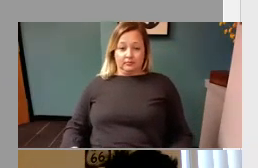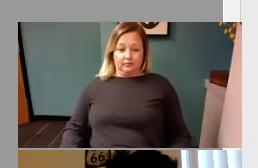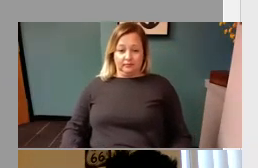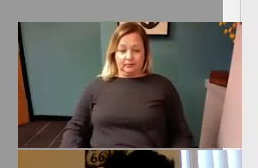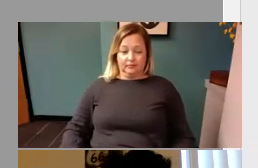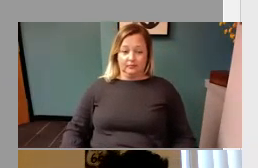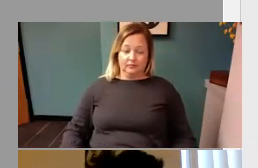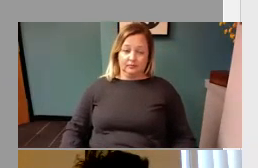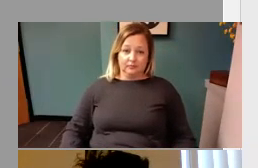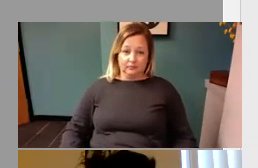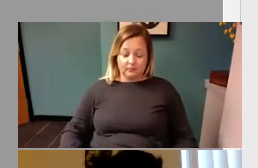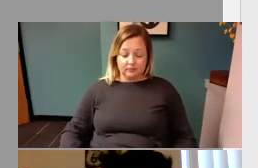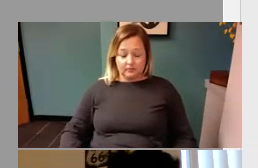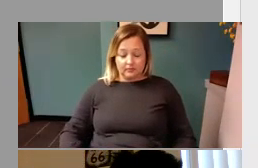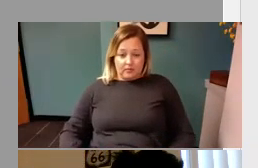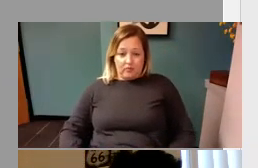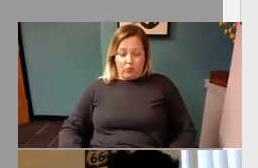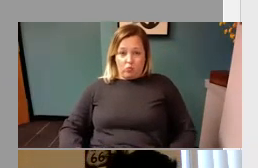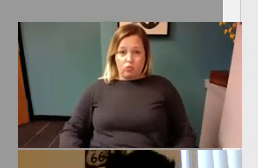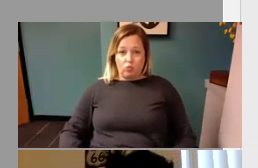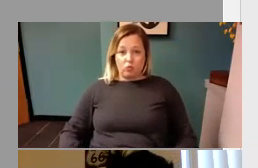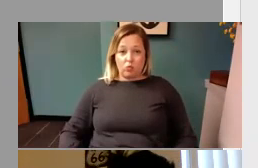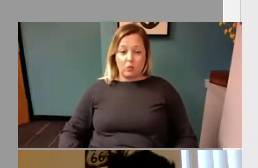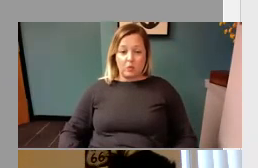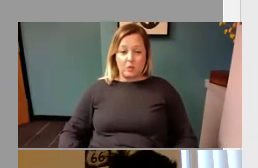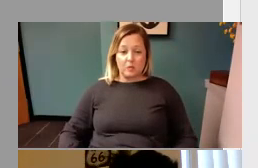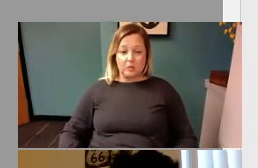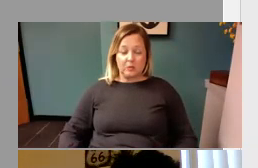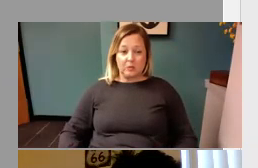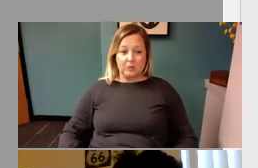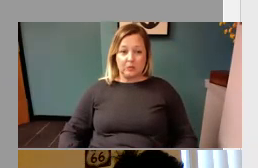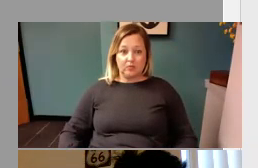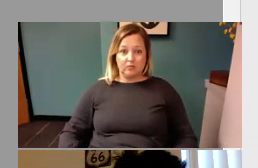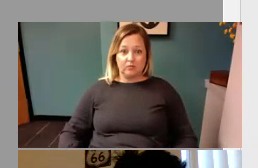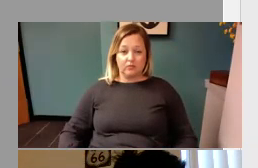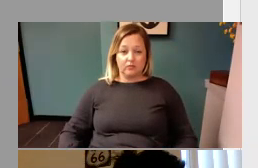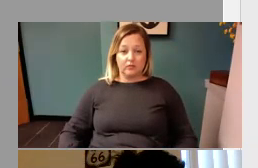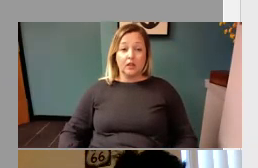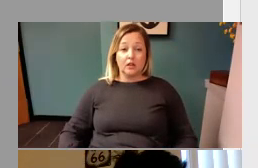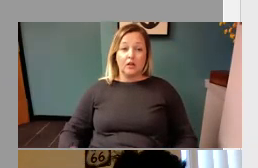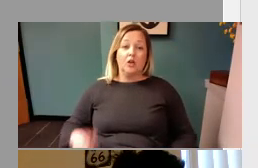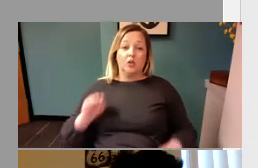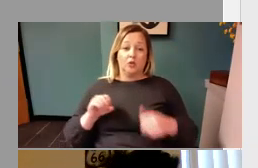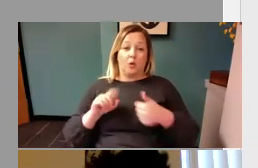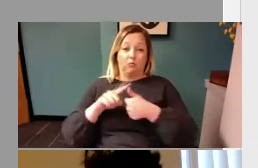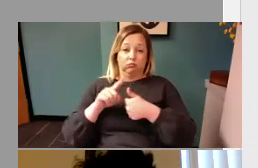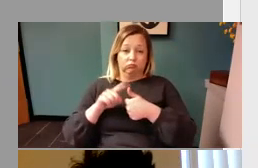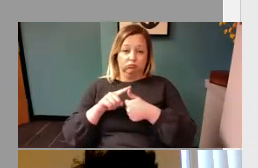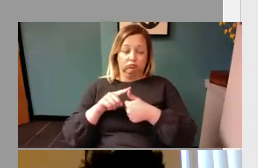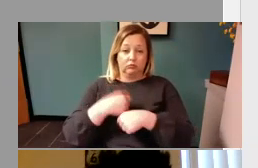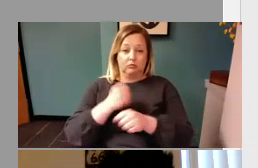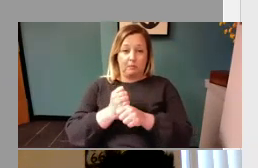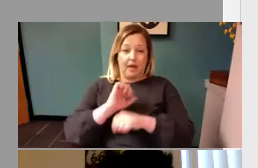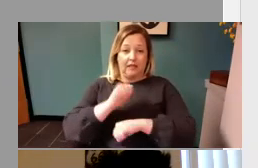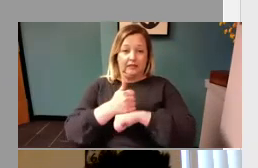trees. So mainly we had two things. One was the make set, but that just did not